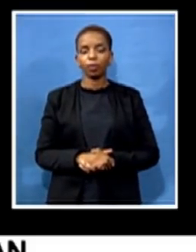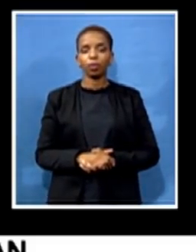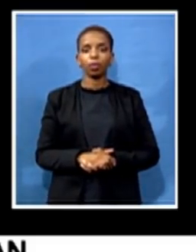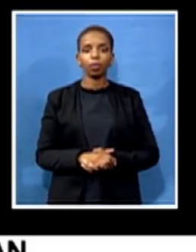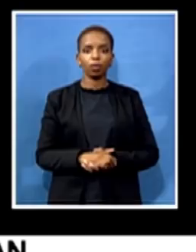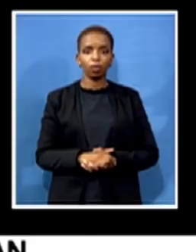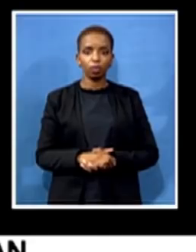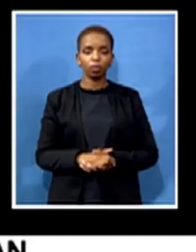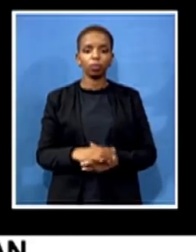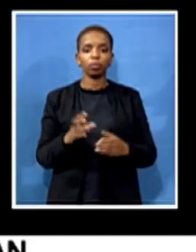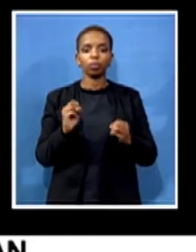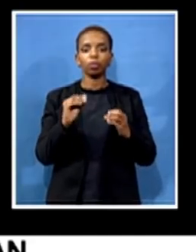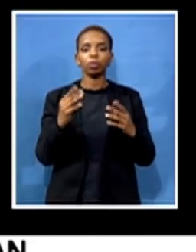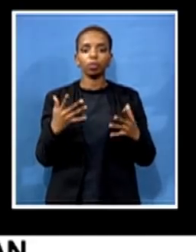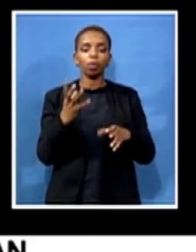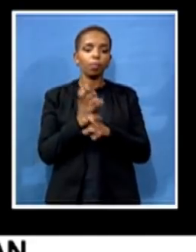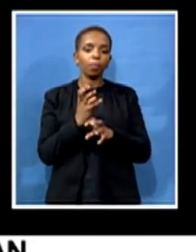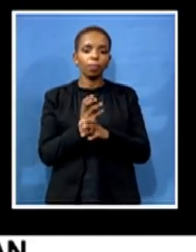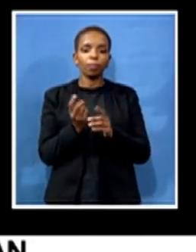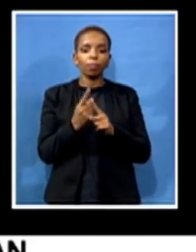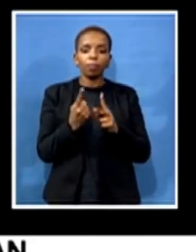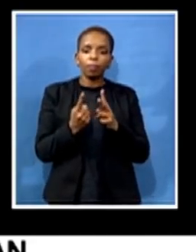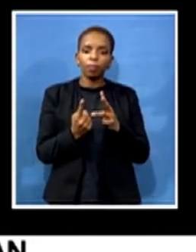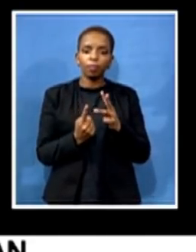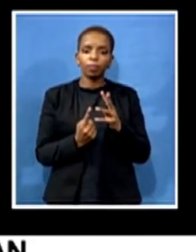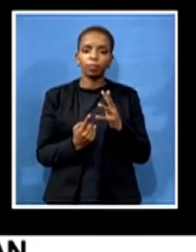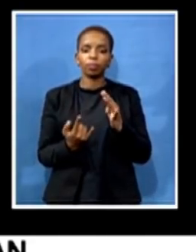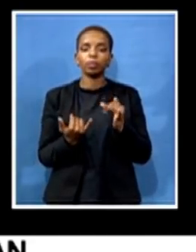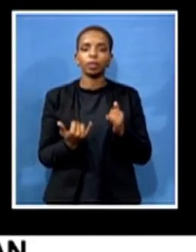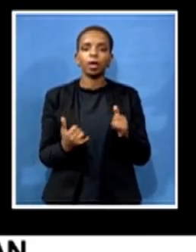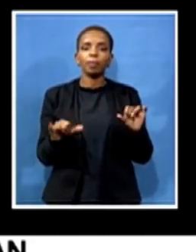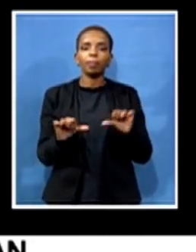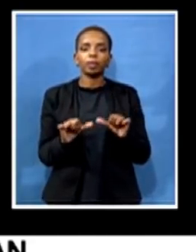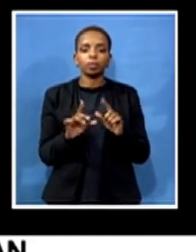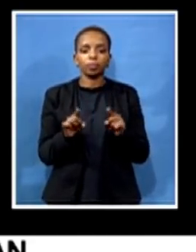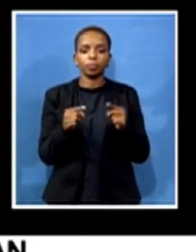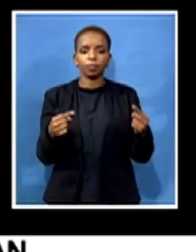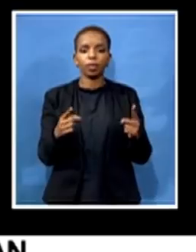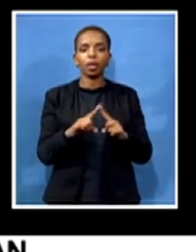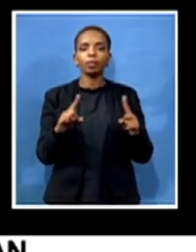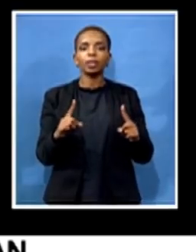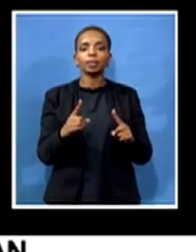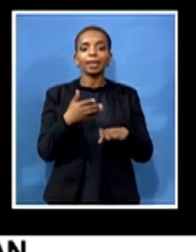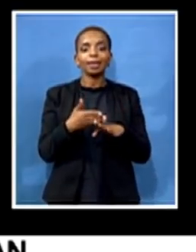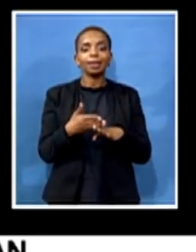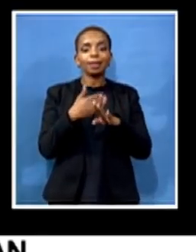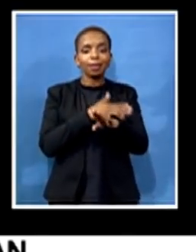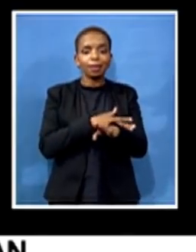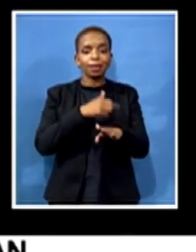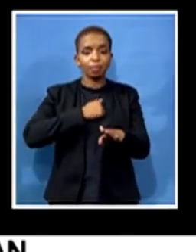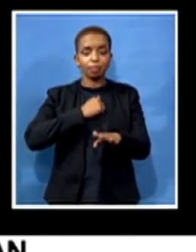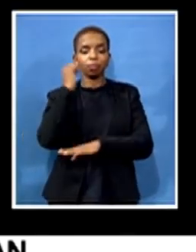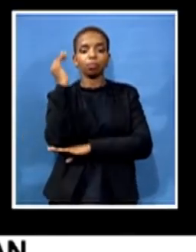a sustainable measure. And that's why earlier in my presentation, I said, whilst